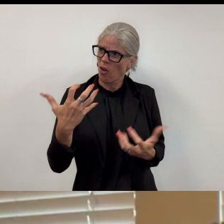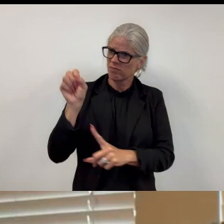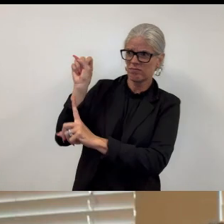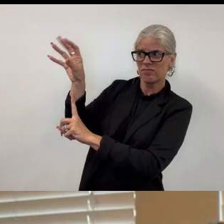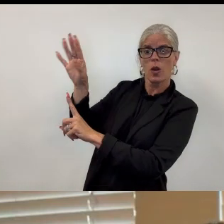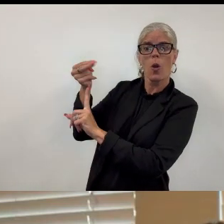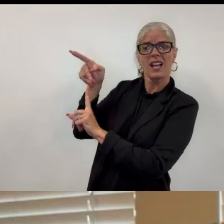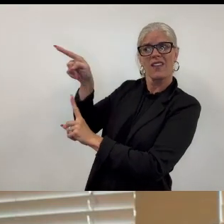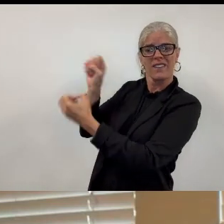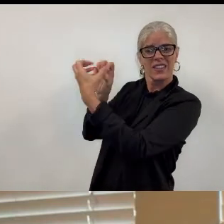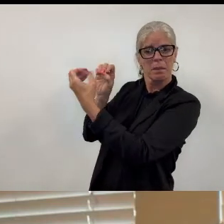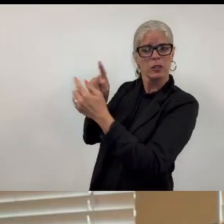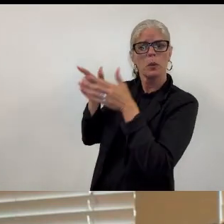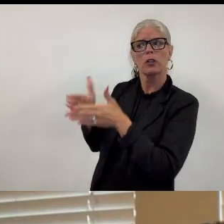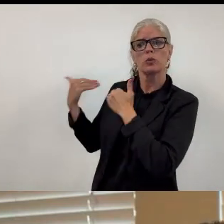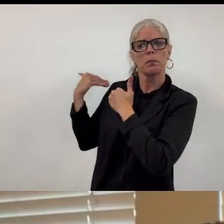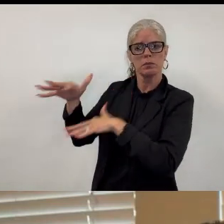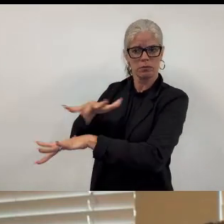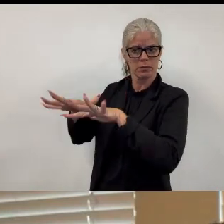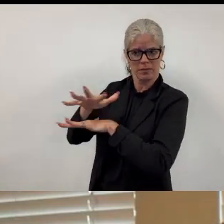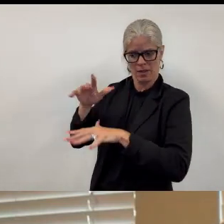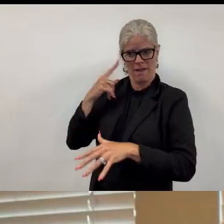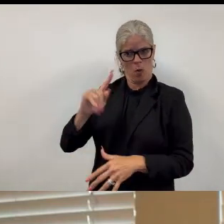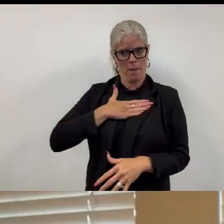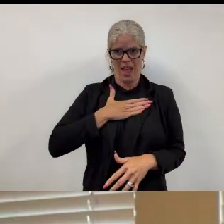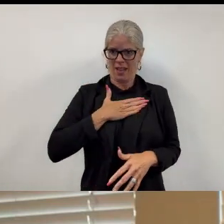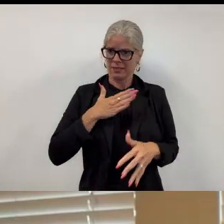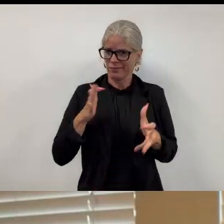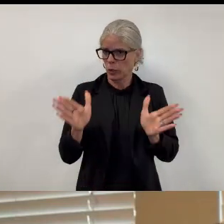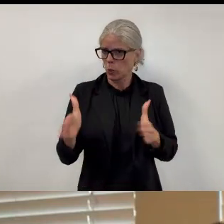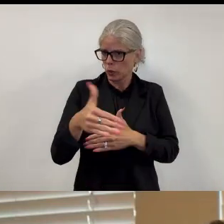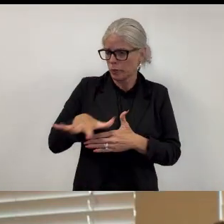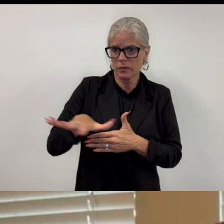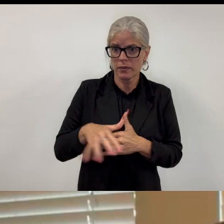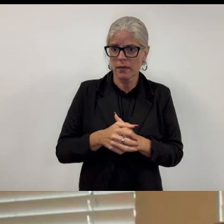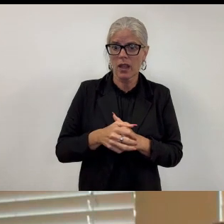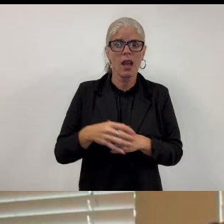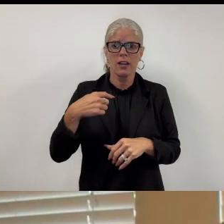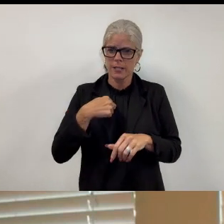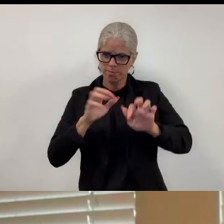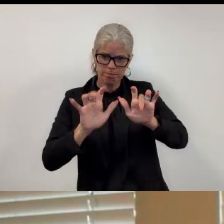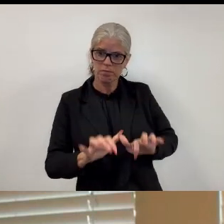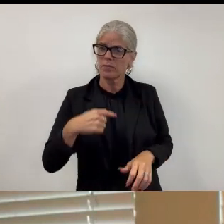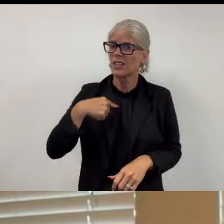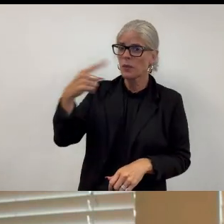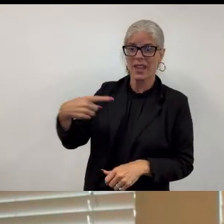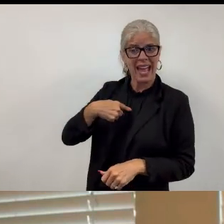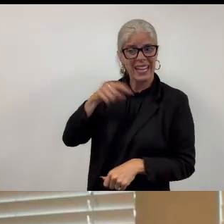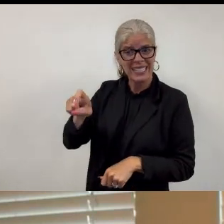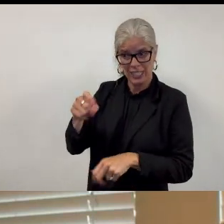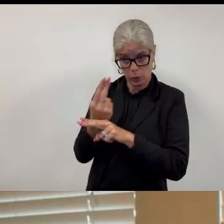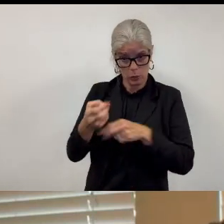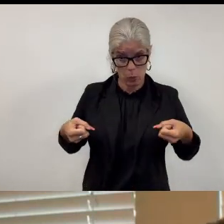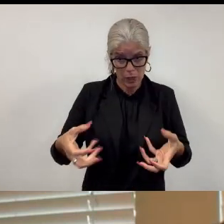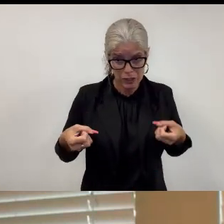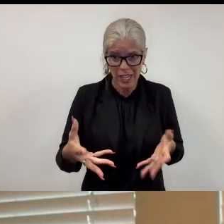give feedback to whoever was responsible for my stay, because when I made my reservation, I said, I